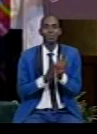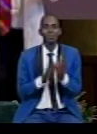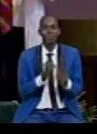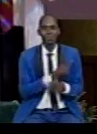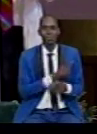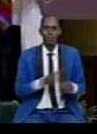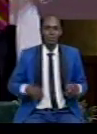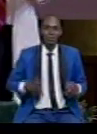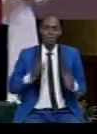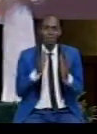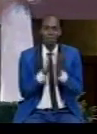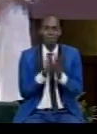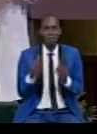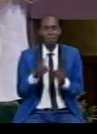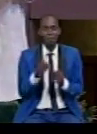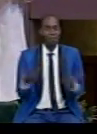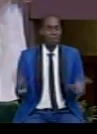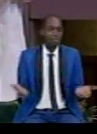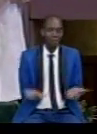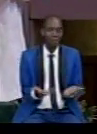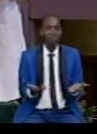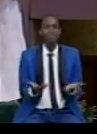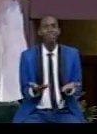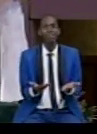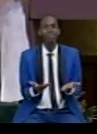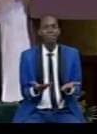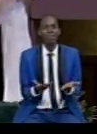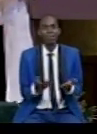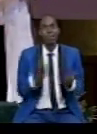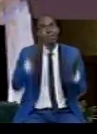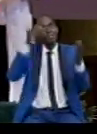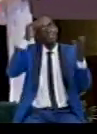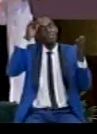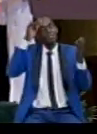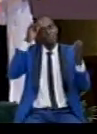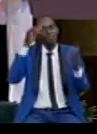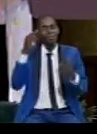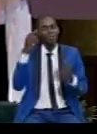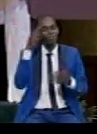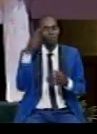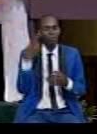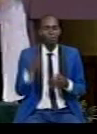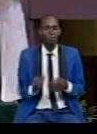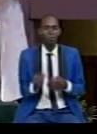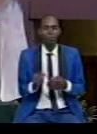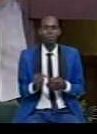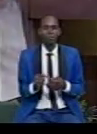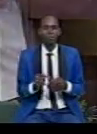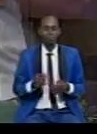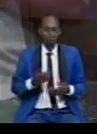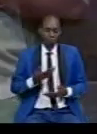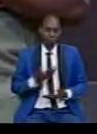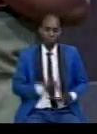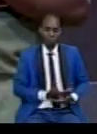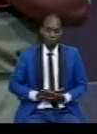that anyone that is here looking for a fruit of the womb, my sister, don't give